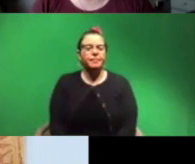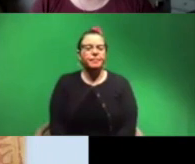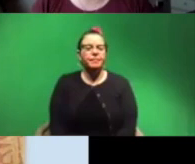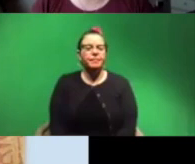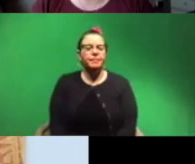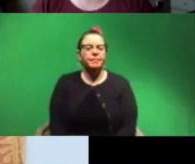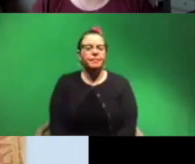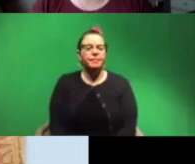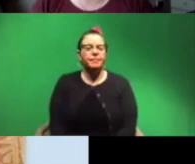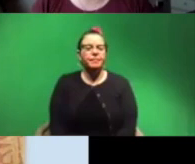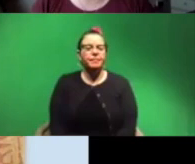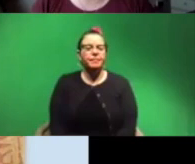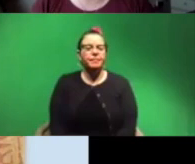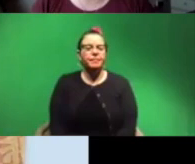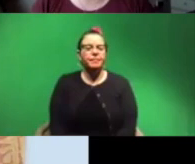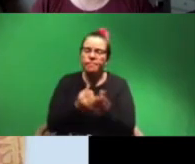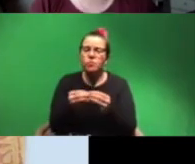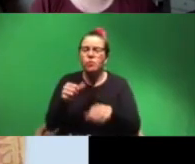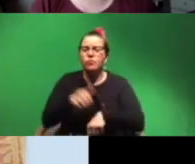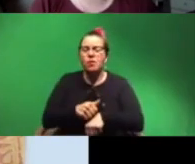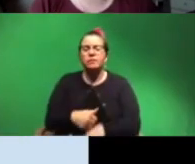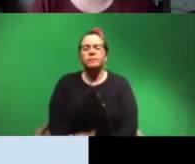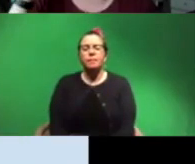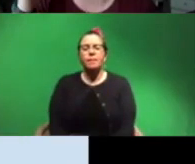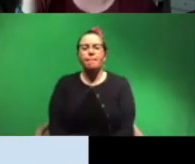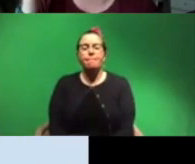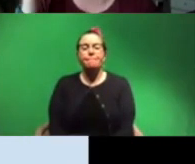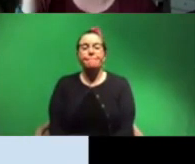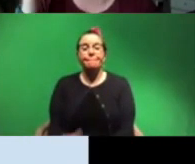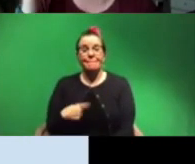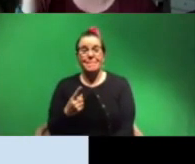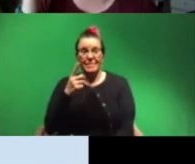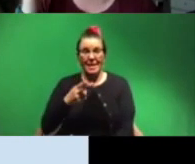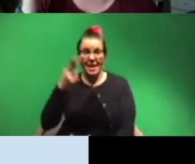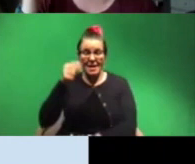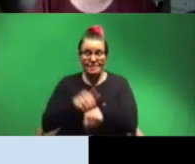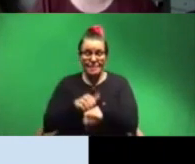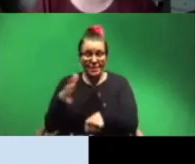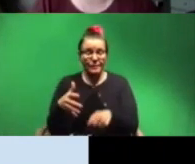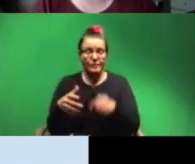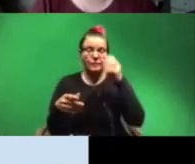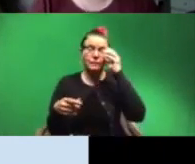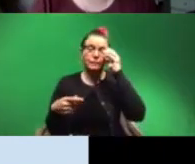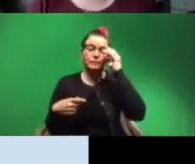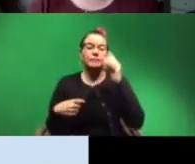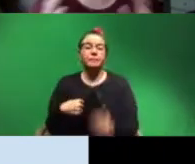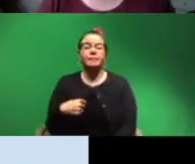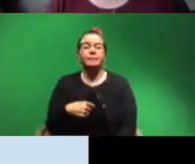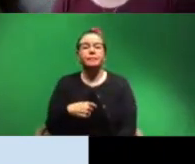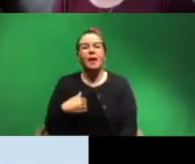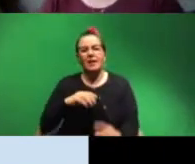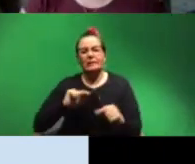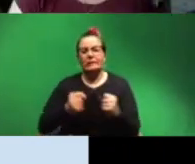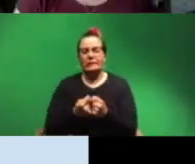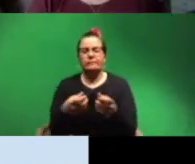Students go back and collect some more rocks. And when we were up in those high mountains, we had a